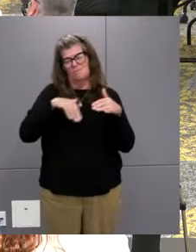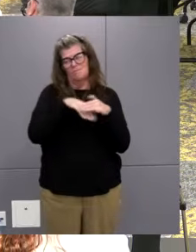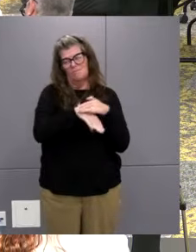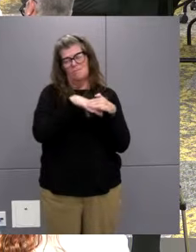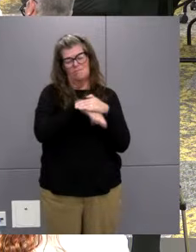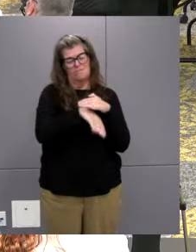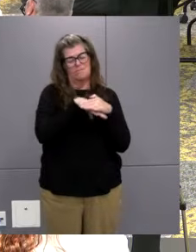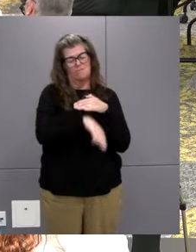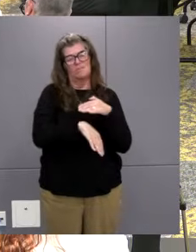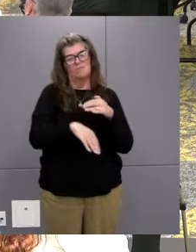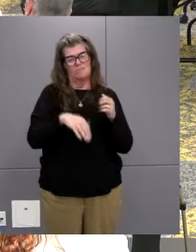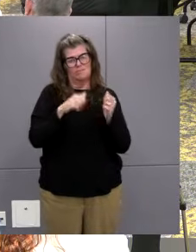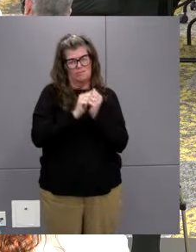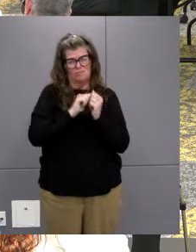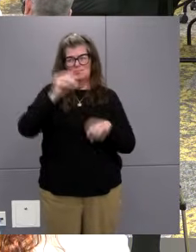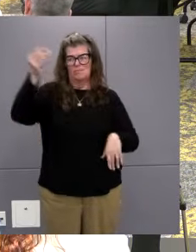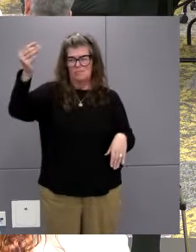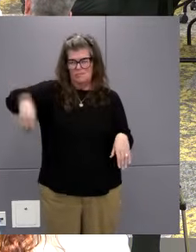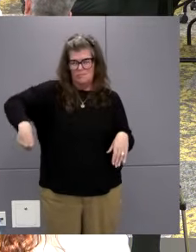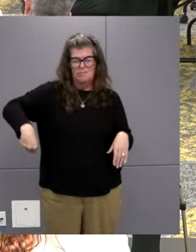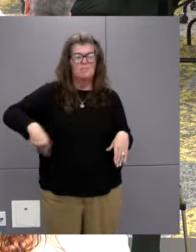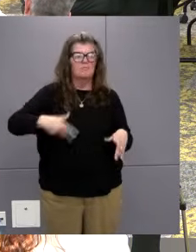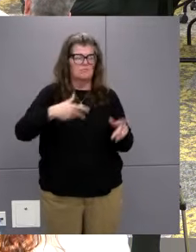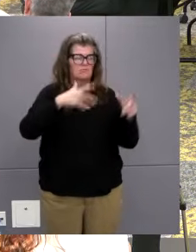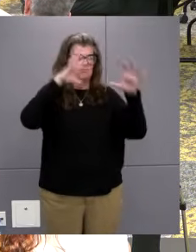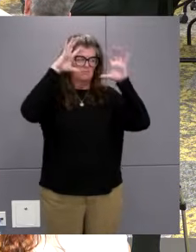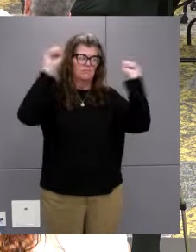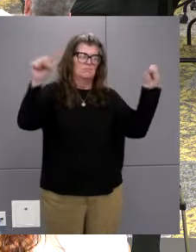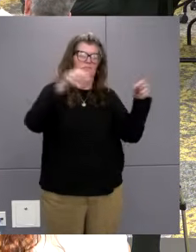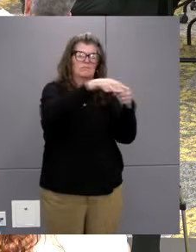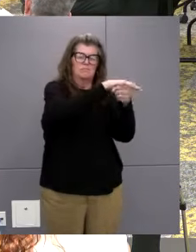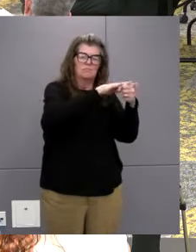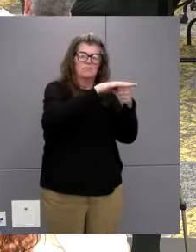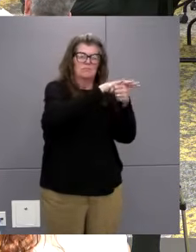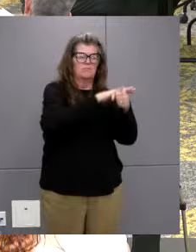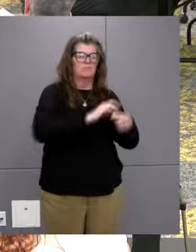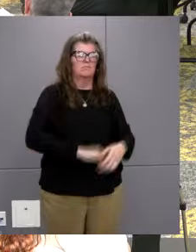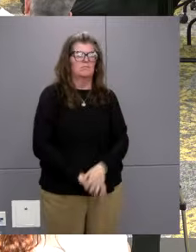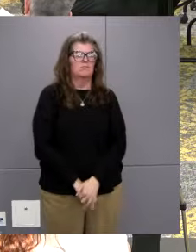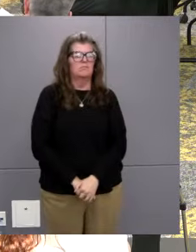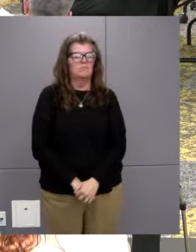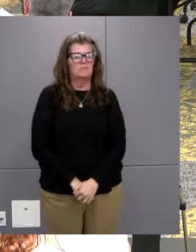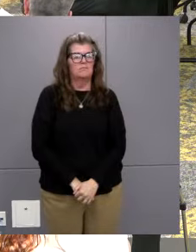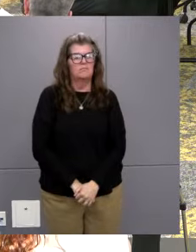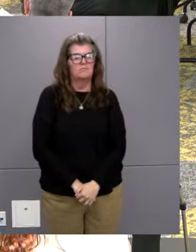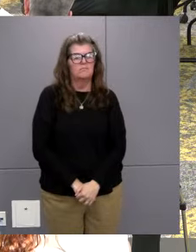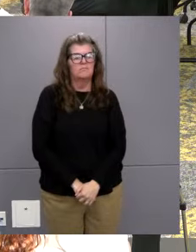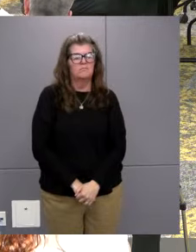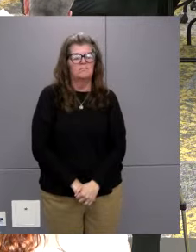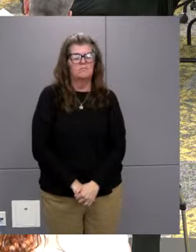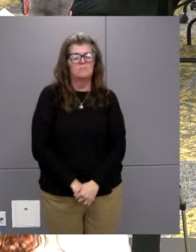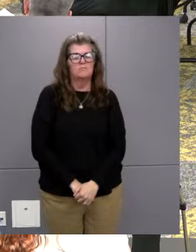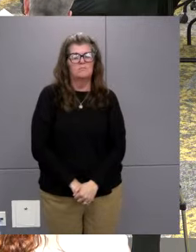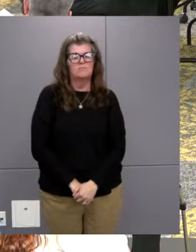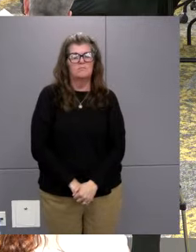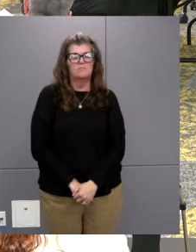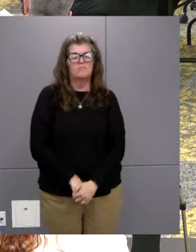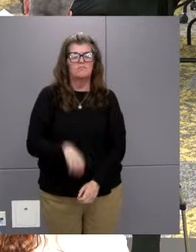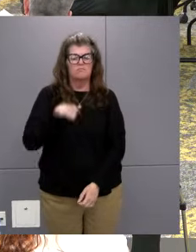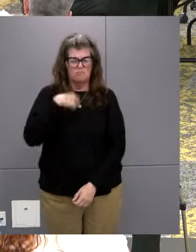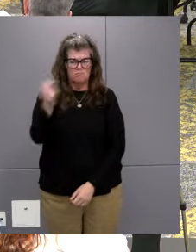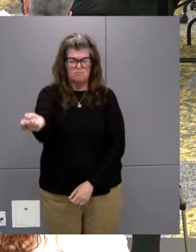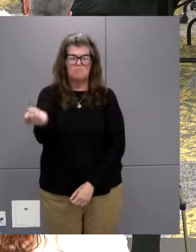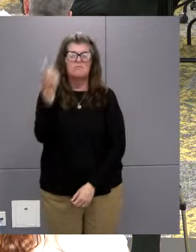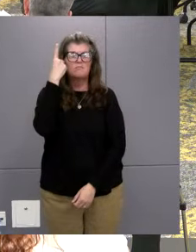access with key card to what ends up being the presidential suite, and that I fully